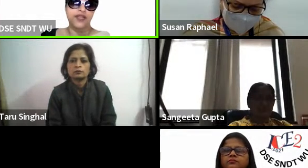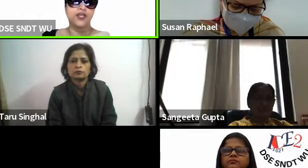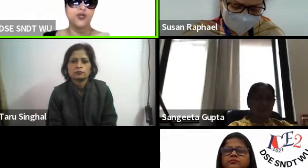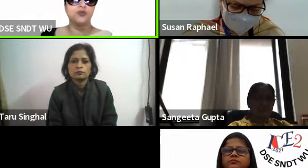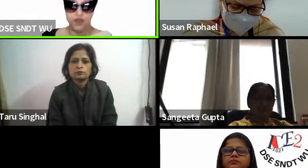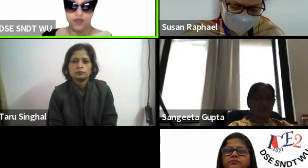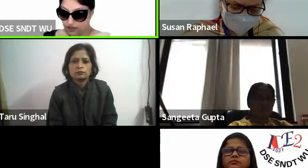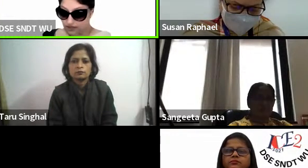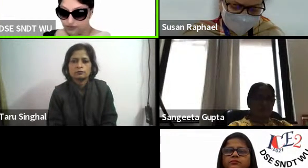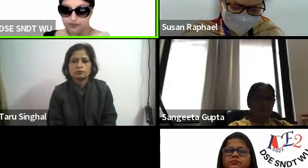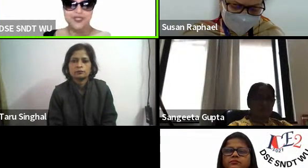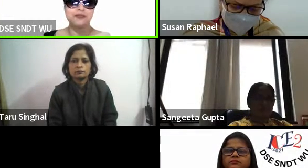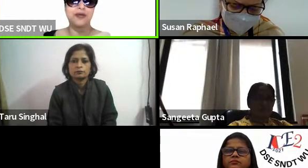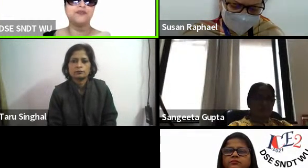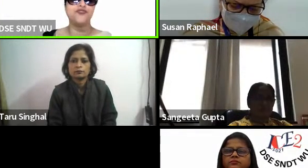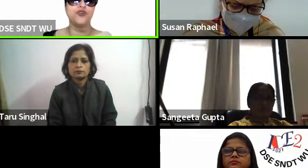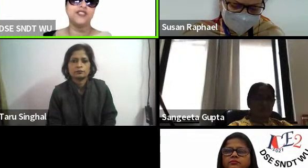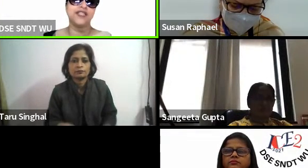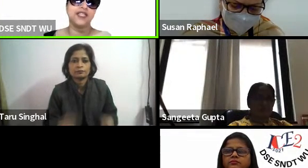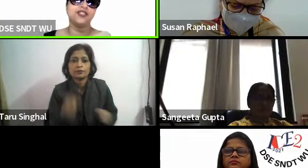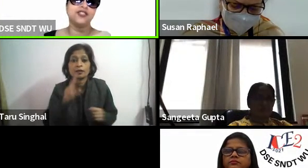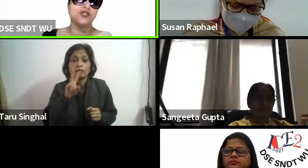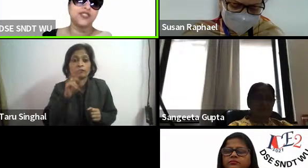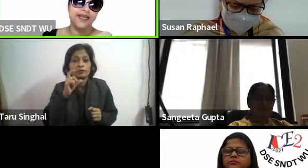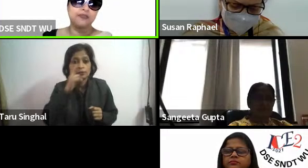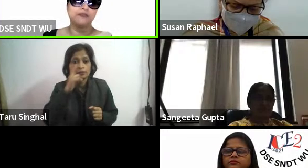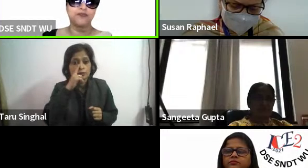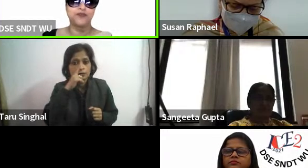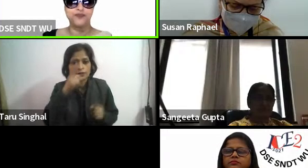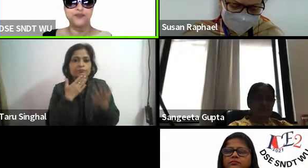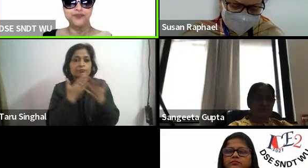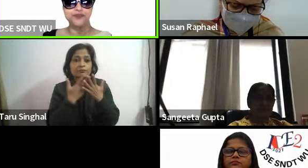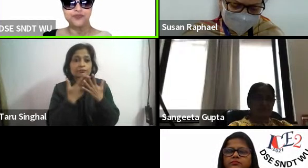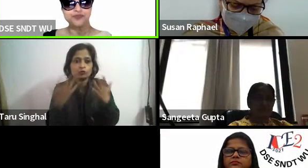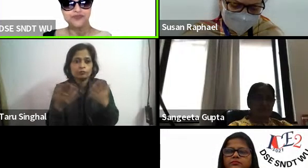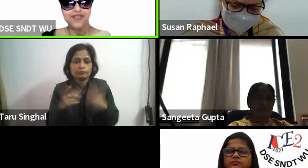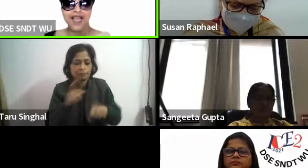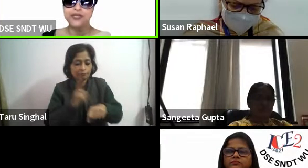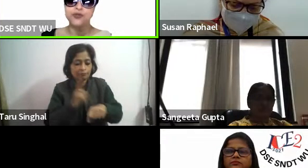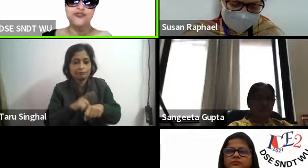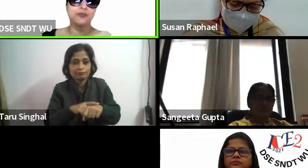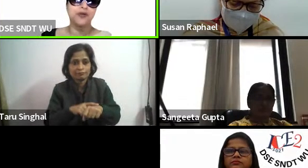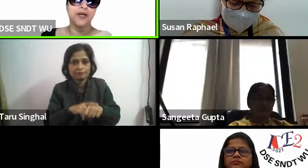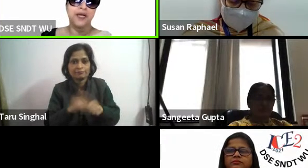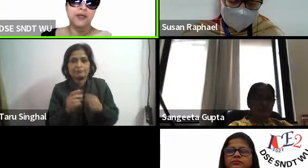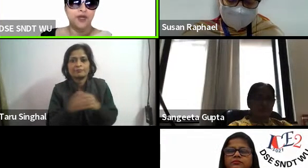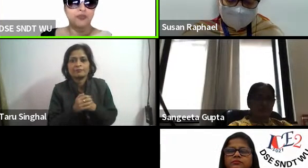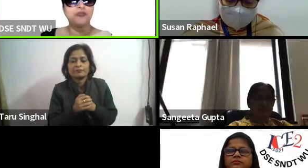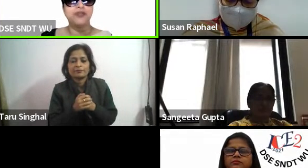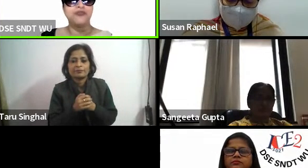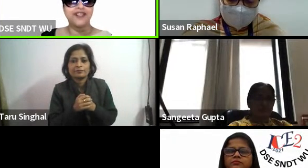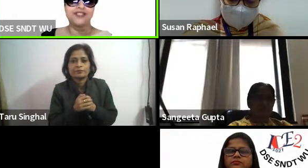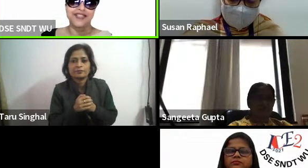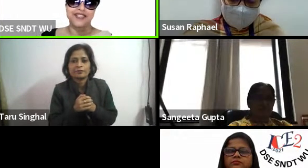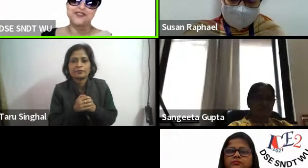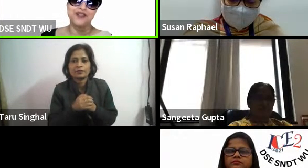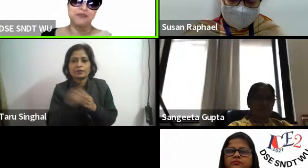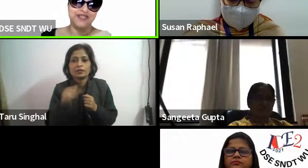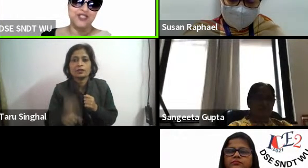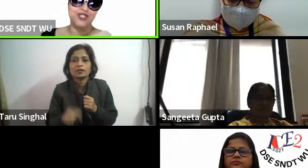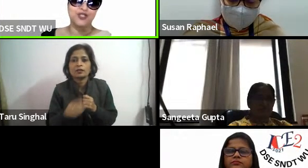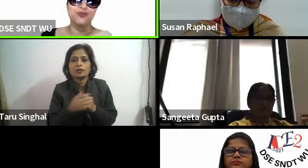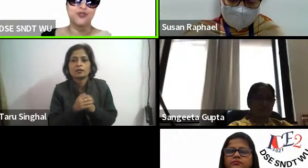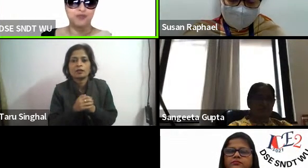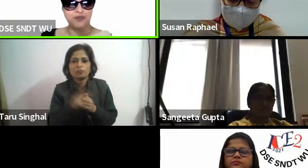So thank you, VC Madam, for taking the time I know from probably a very